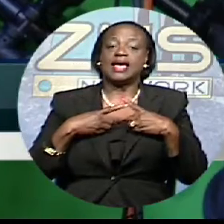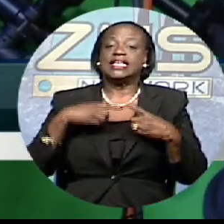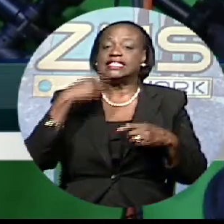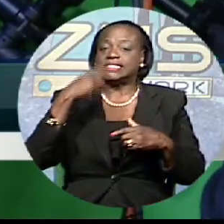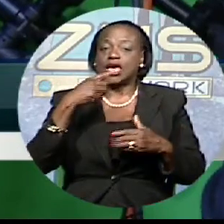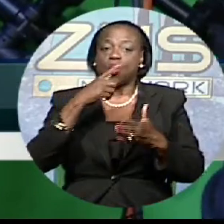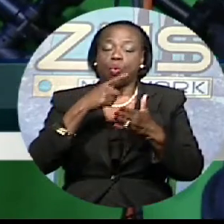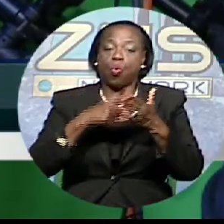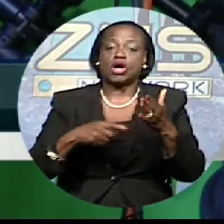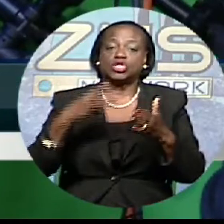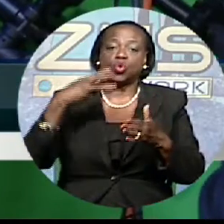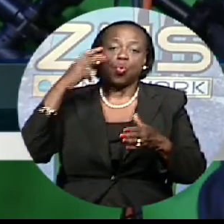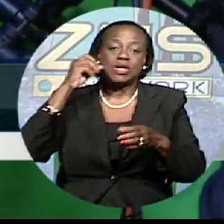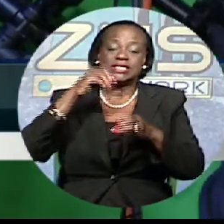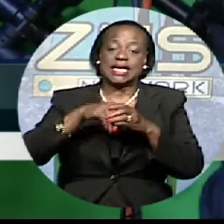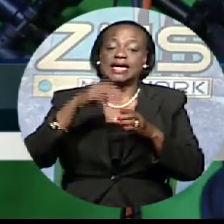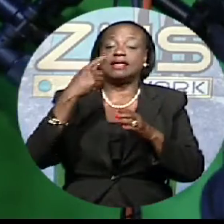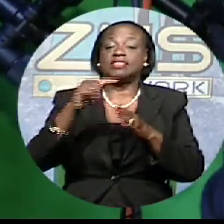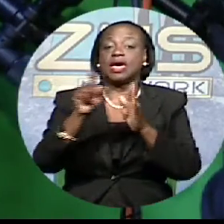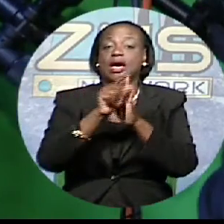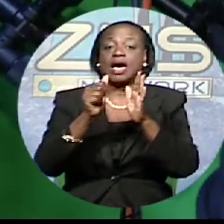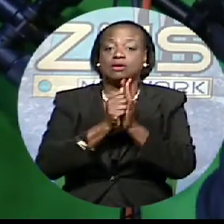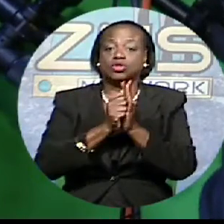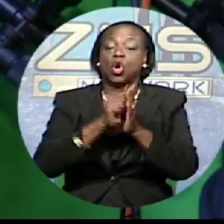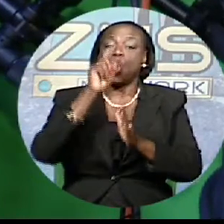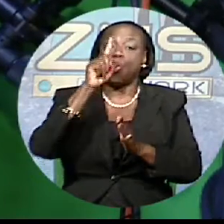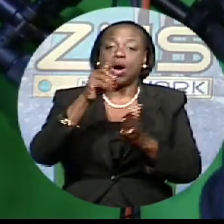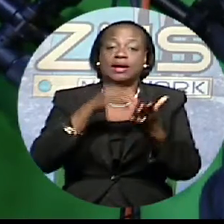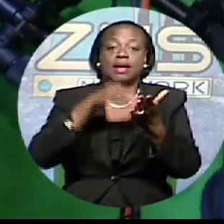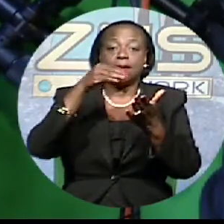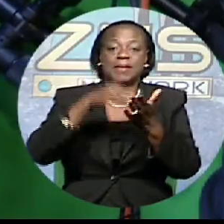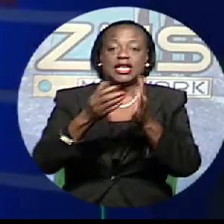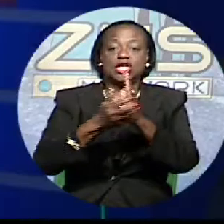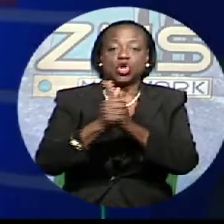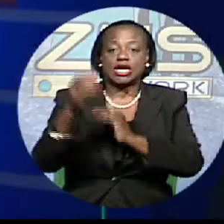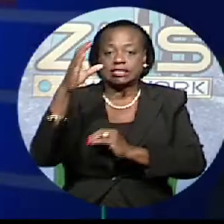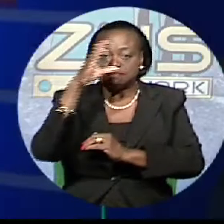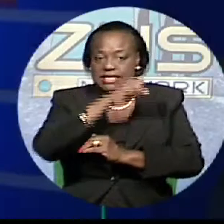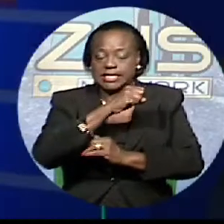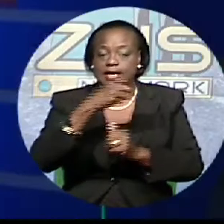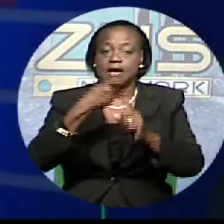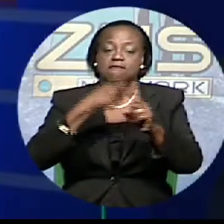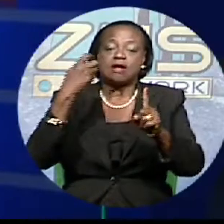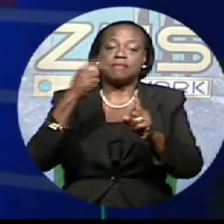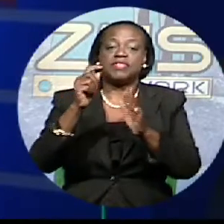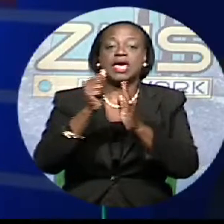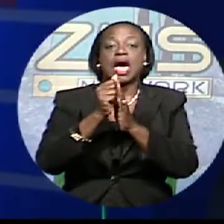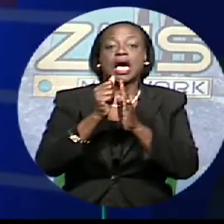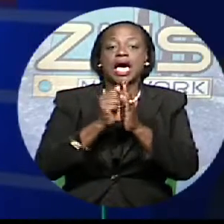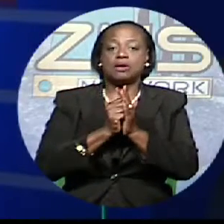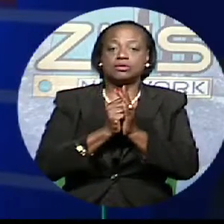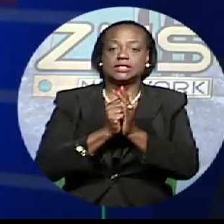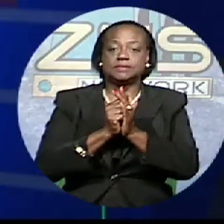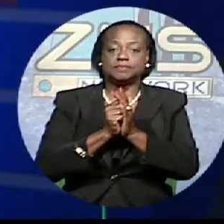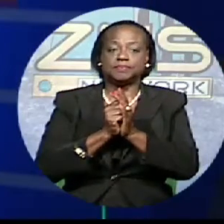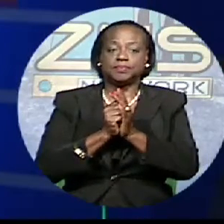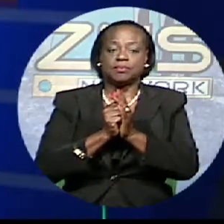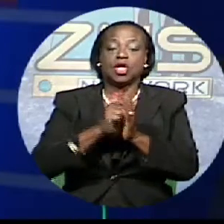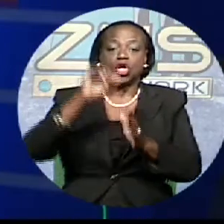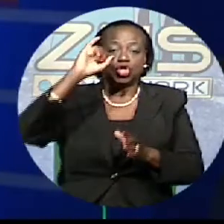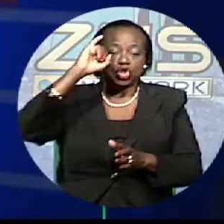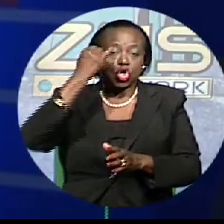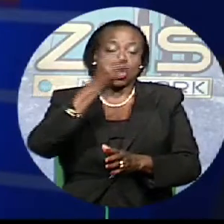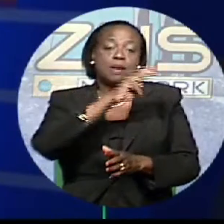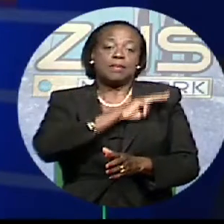the account, that there was $1 million missing from the account. Meantime, Union Secretary General John